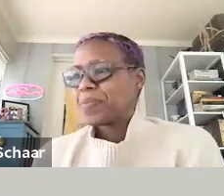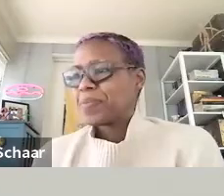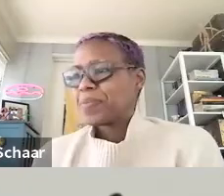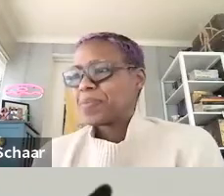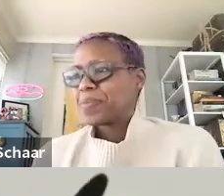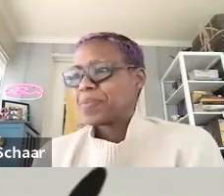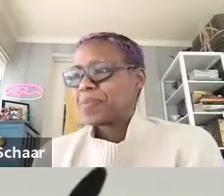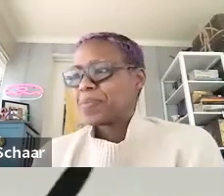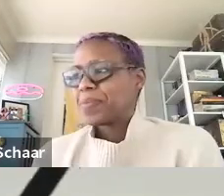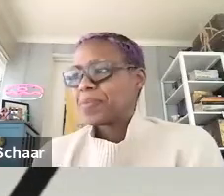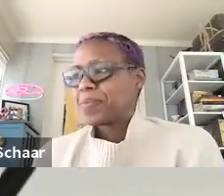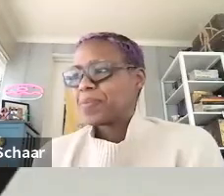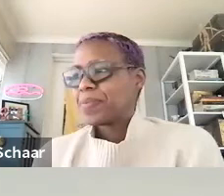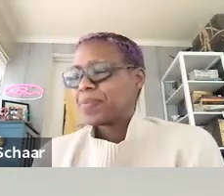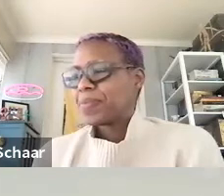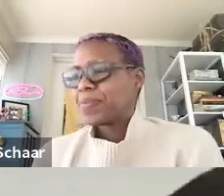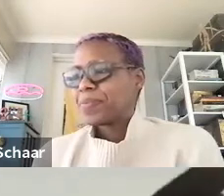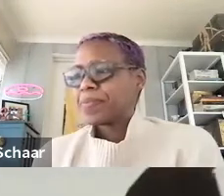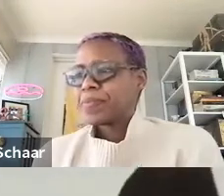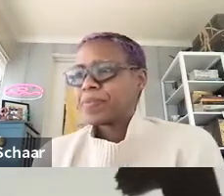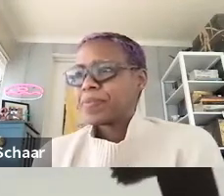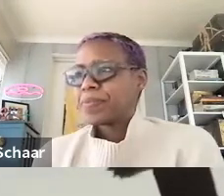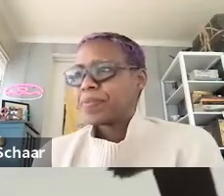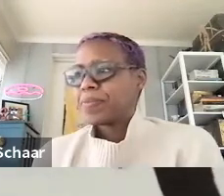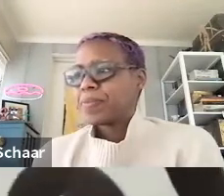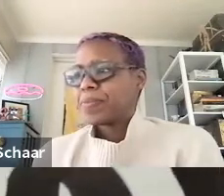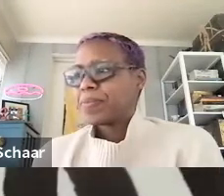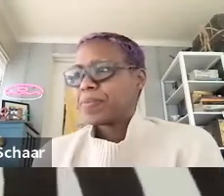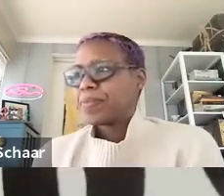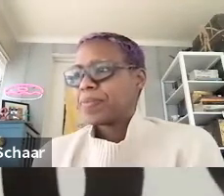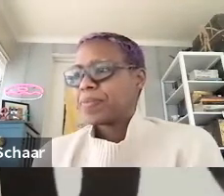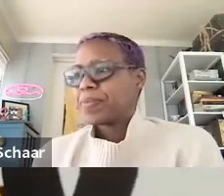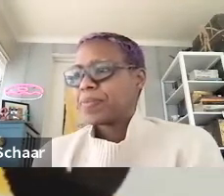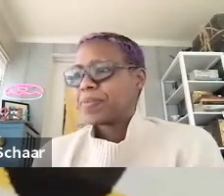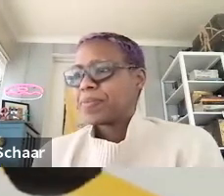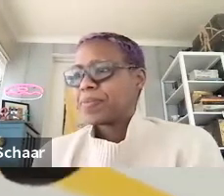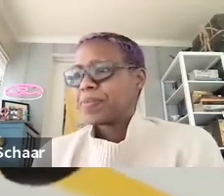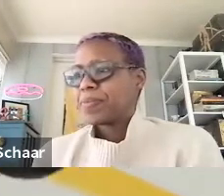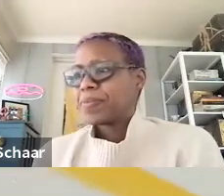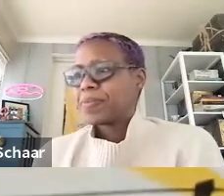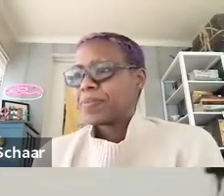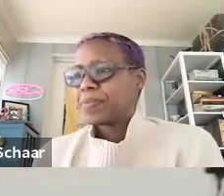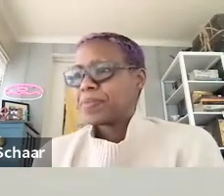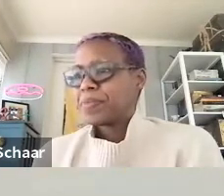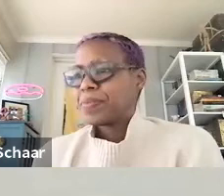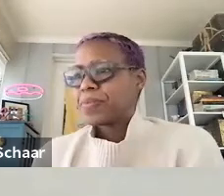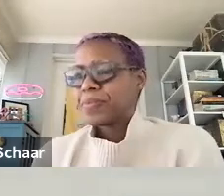if the button is just like, it just regulates you through your queer liberation? It's a dial. It's not a button, it's a dial,